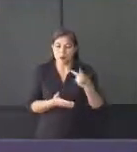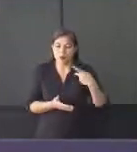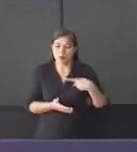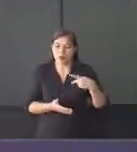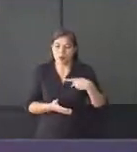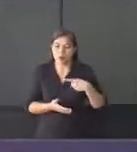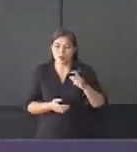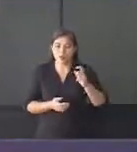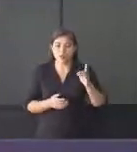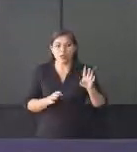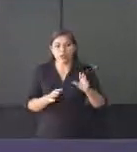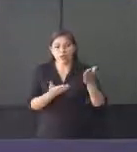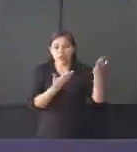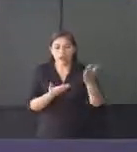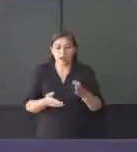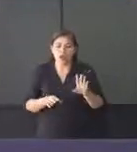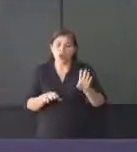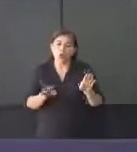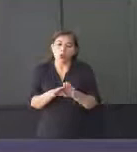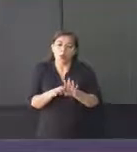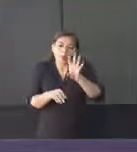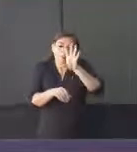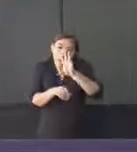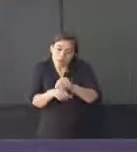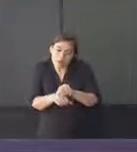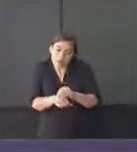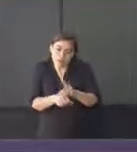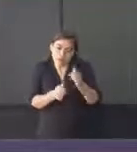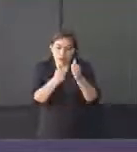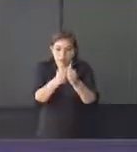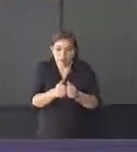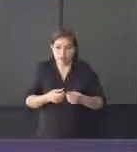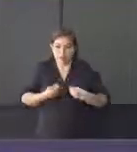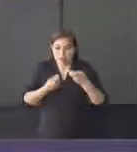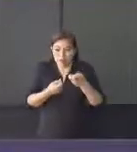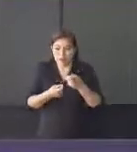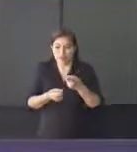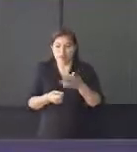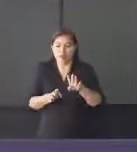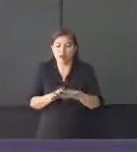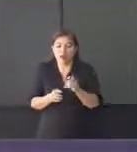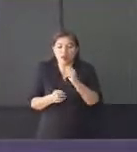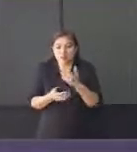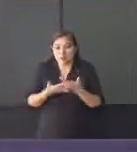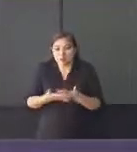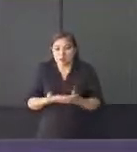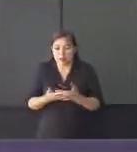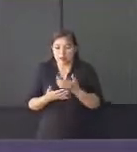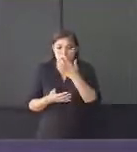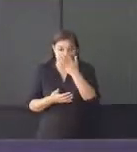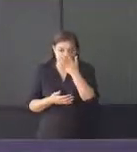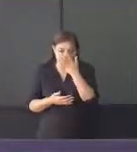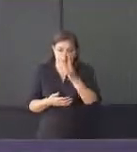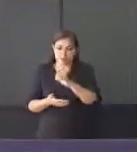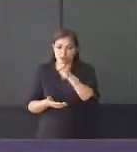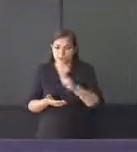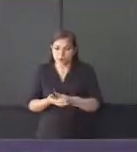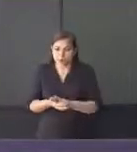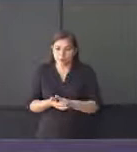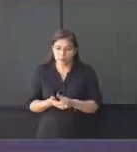to those who reach the places refugees, and therefore they become